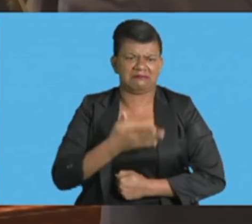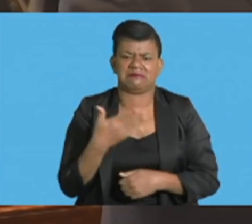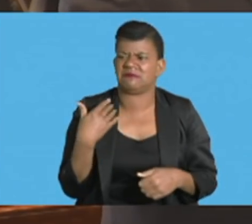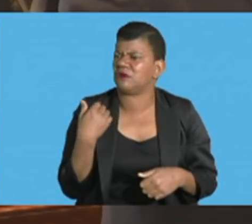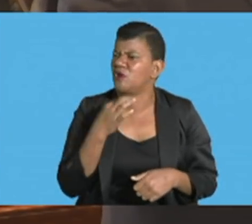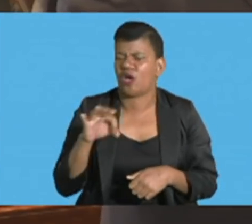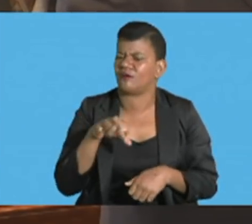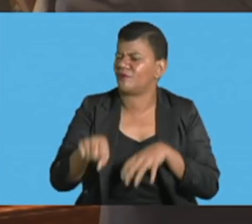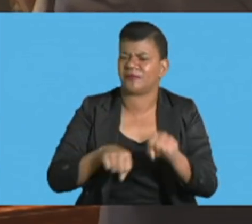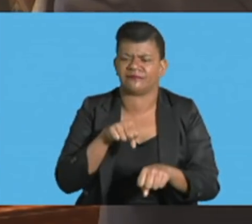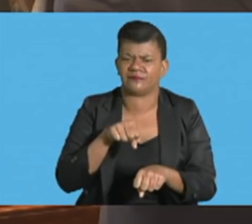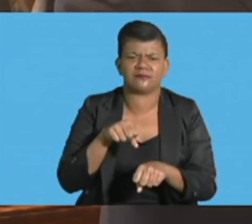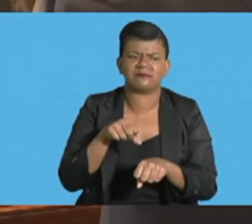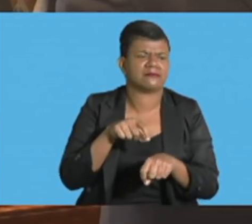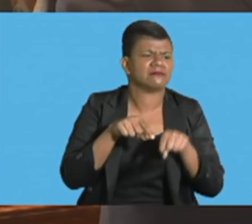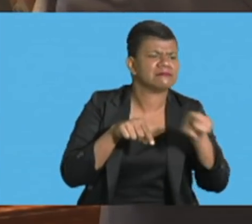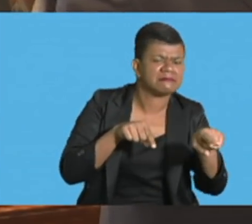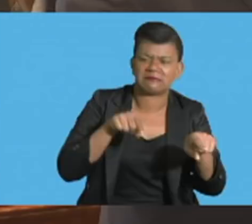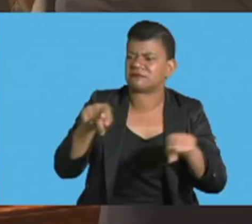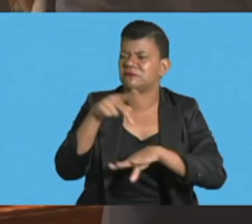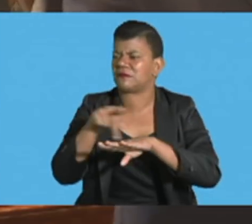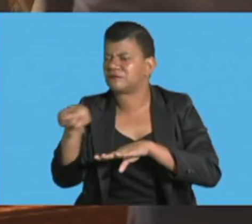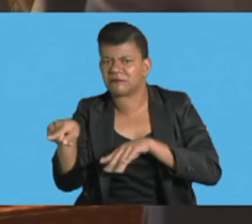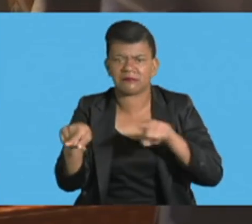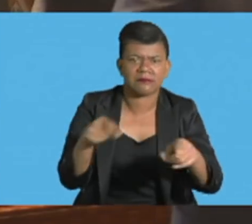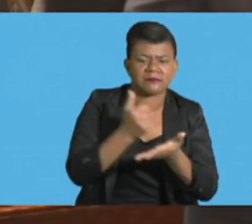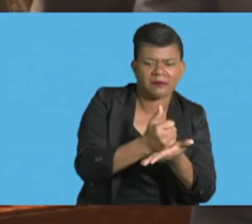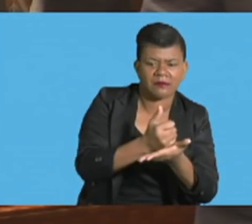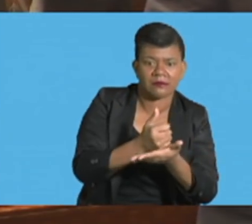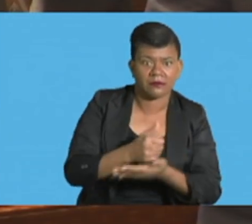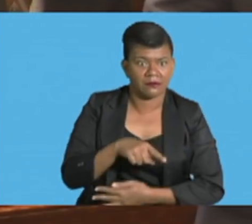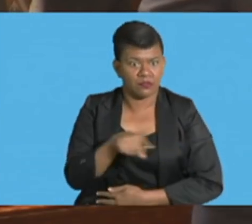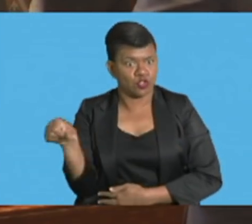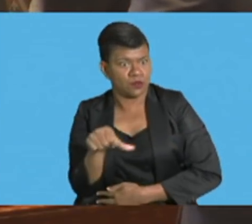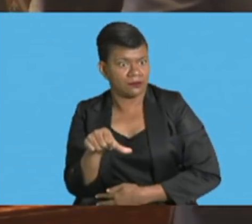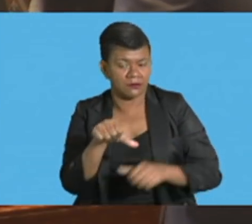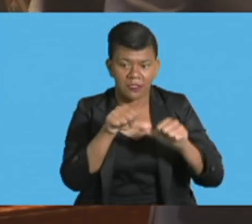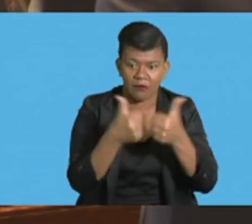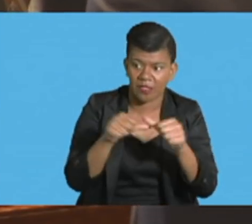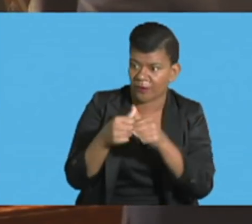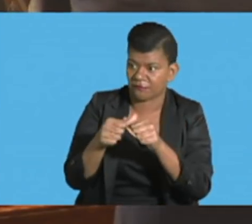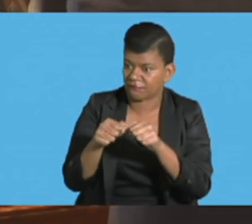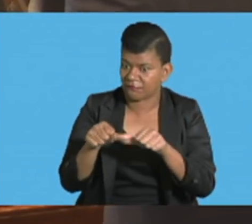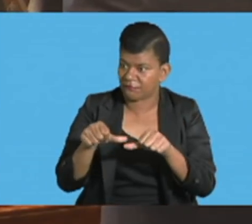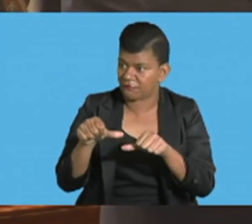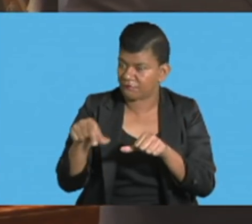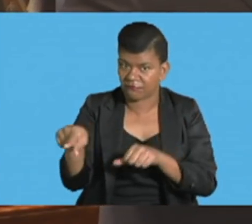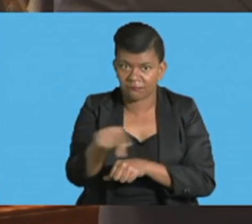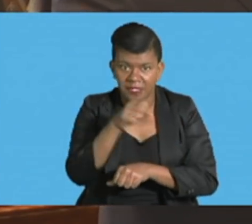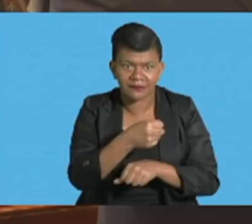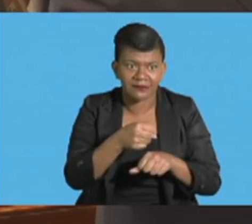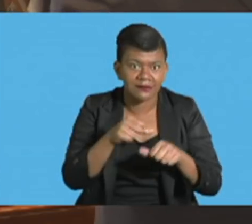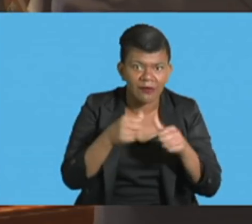not saying that we here in Parliament should all agree on all things. That would be unrealistic.